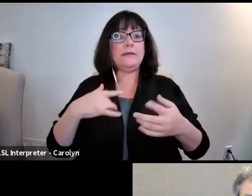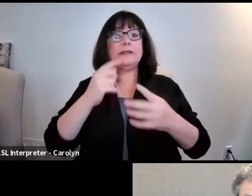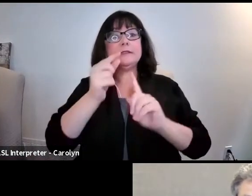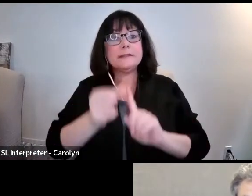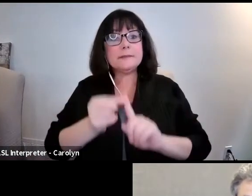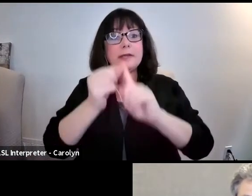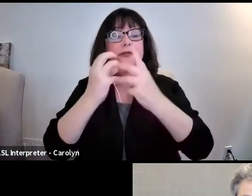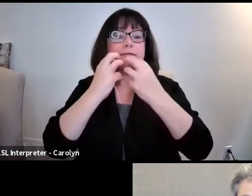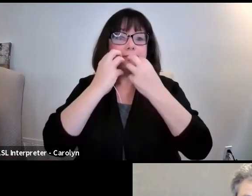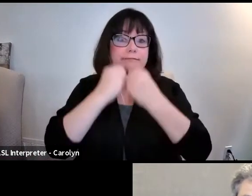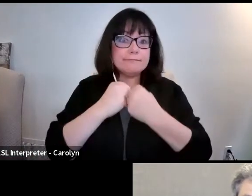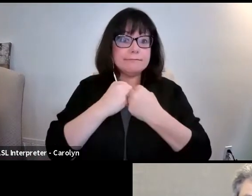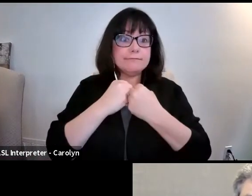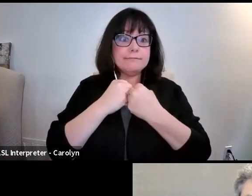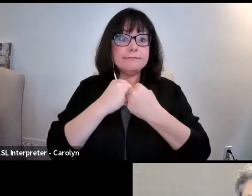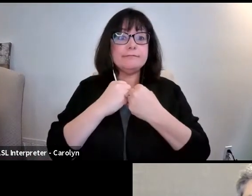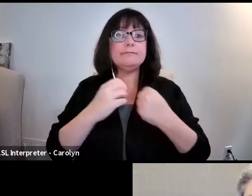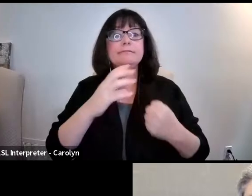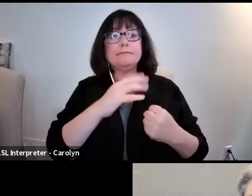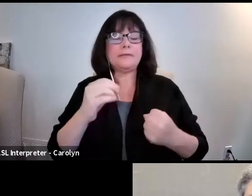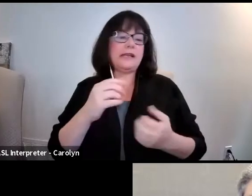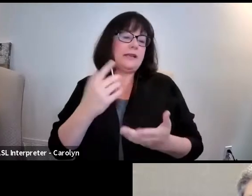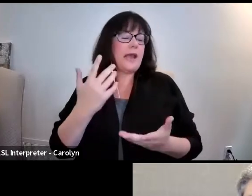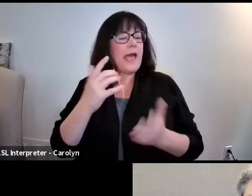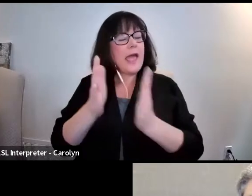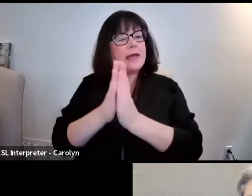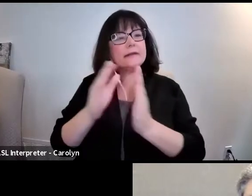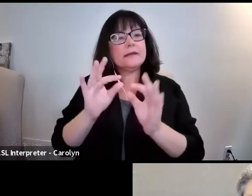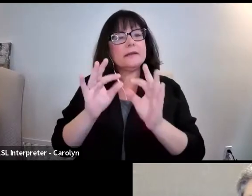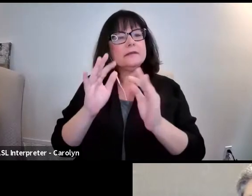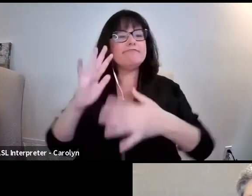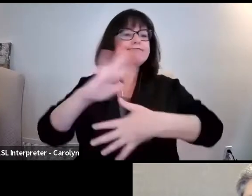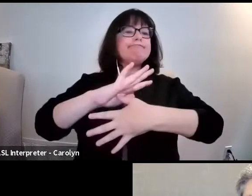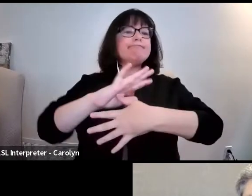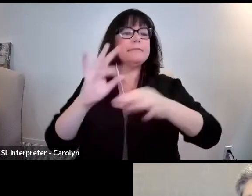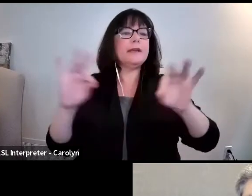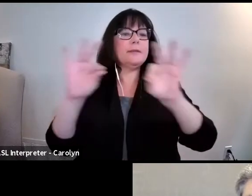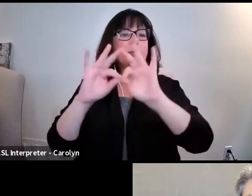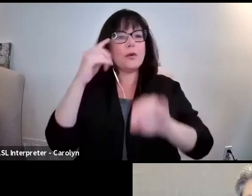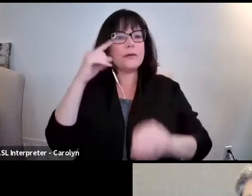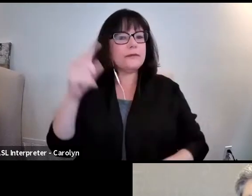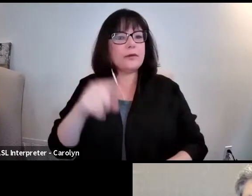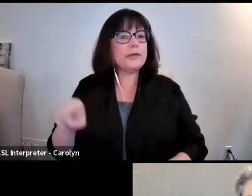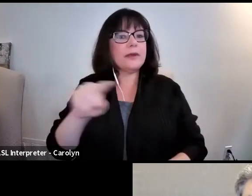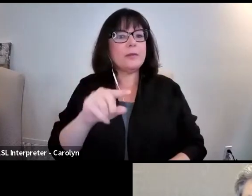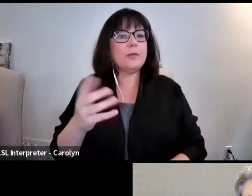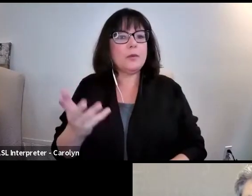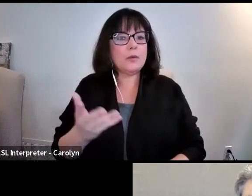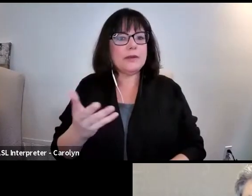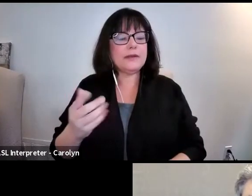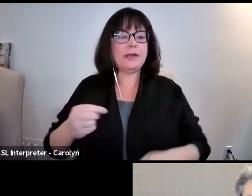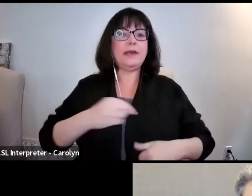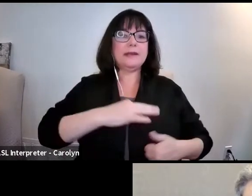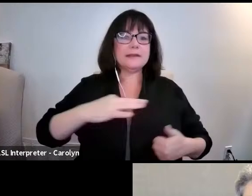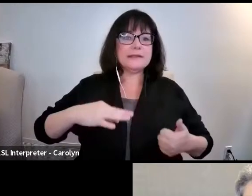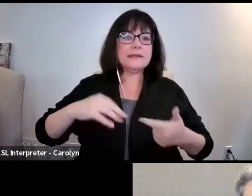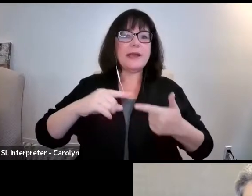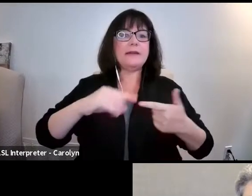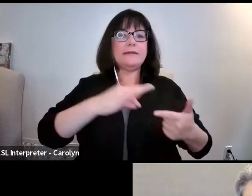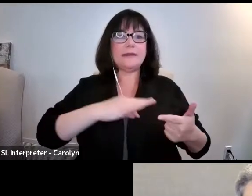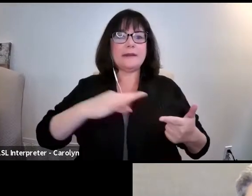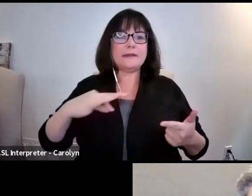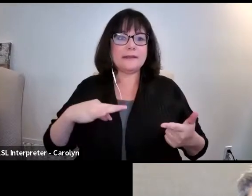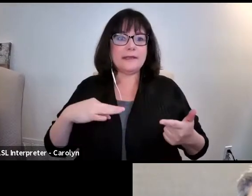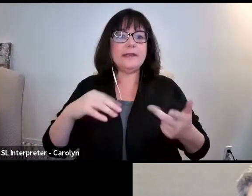was most important to them in a university. This research included staff, faculty, students, international research partners, and